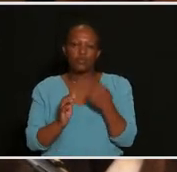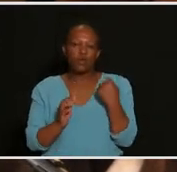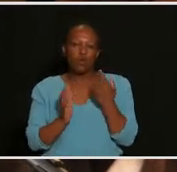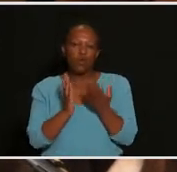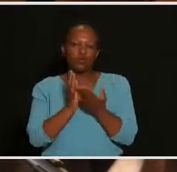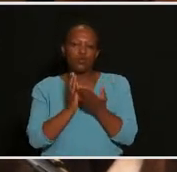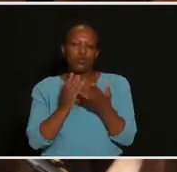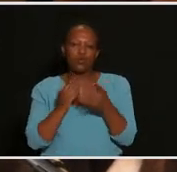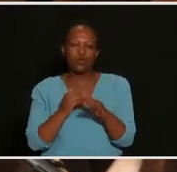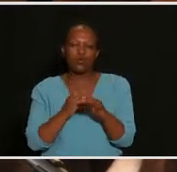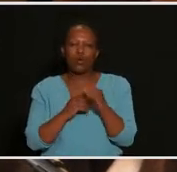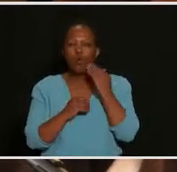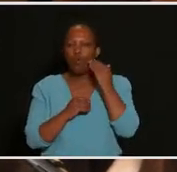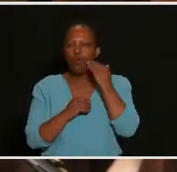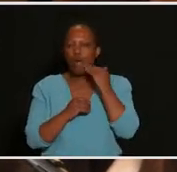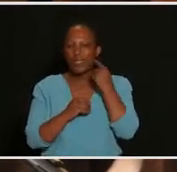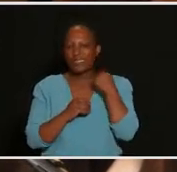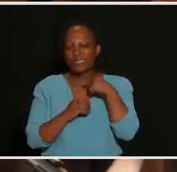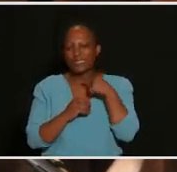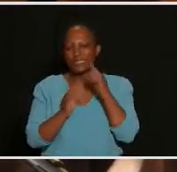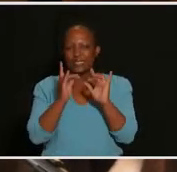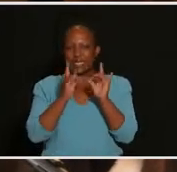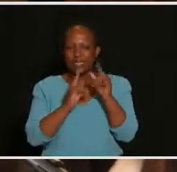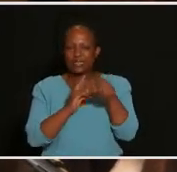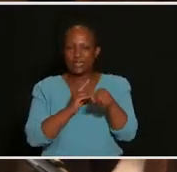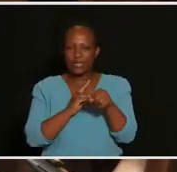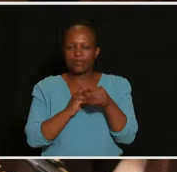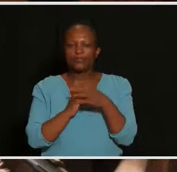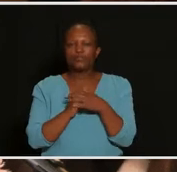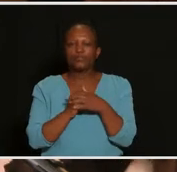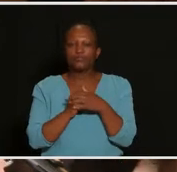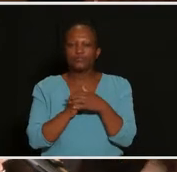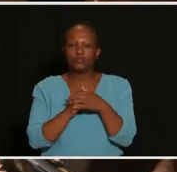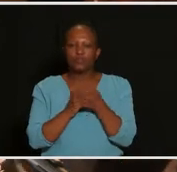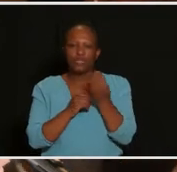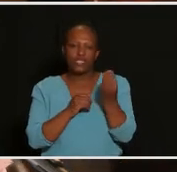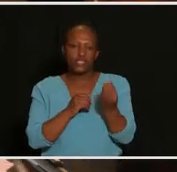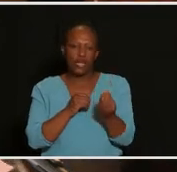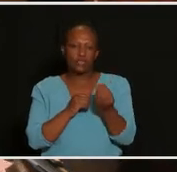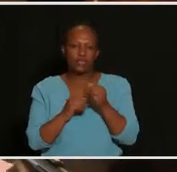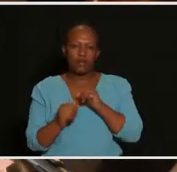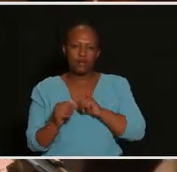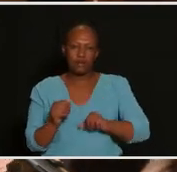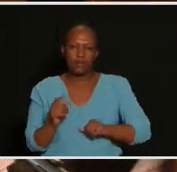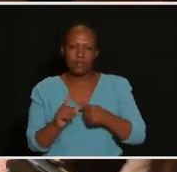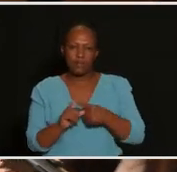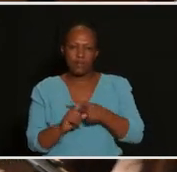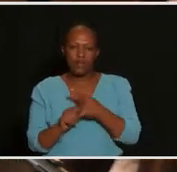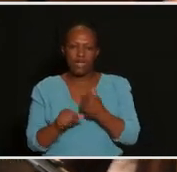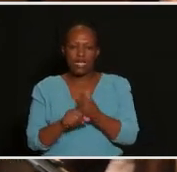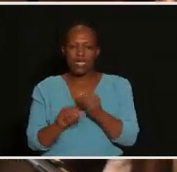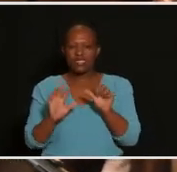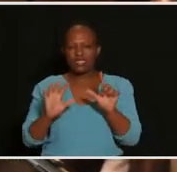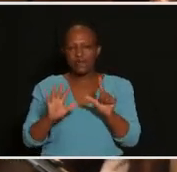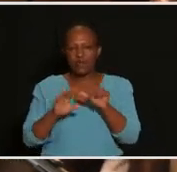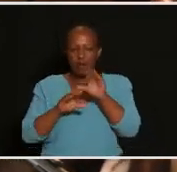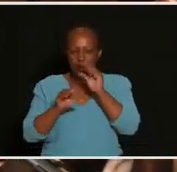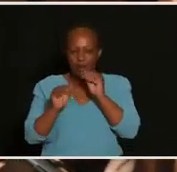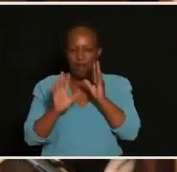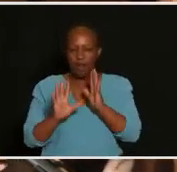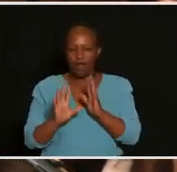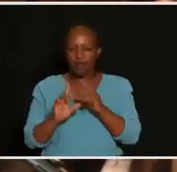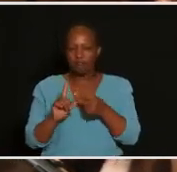schools in in White City uh there was this child misbehaving she's a grade 7 learner